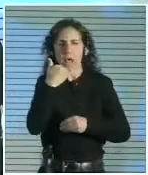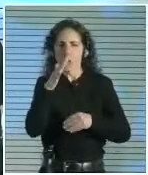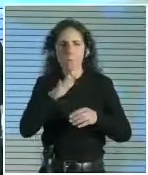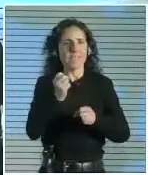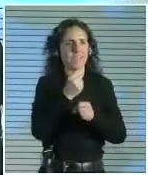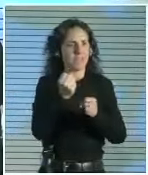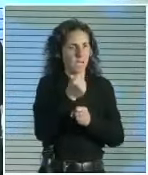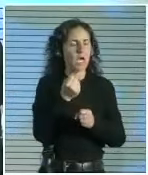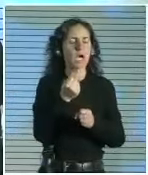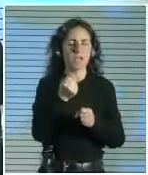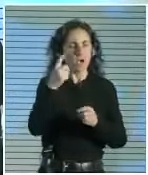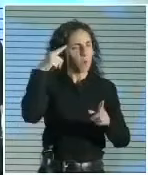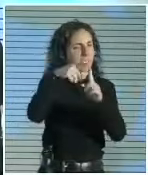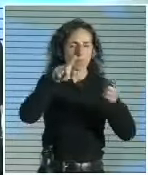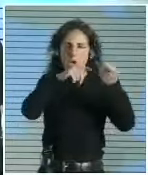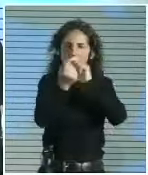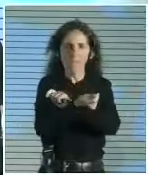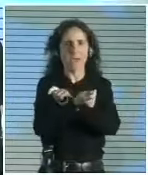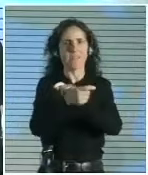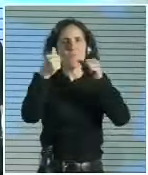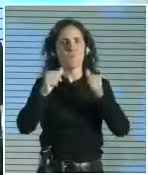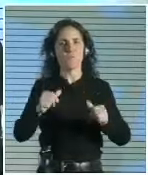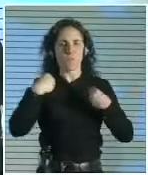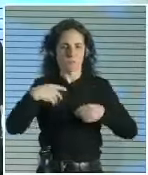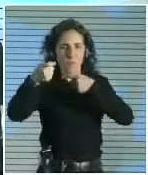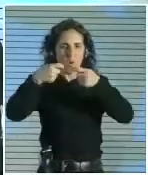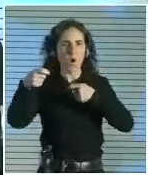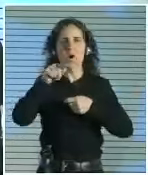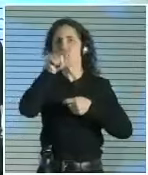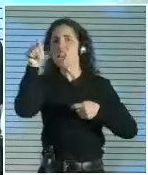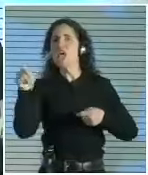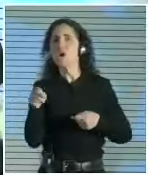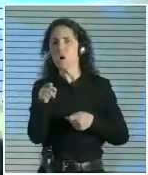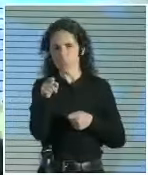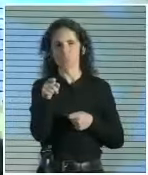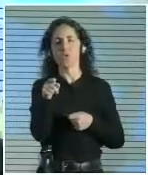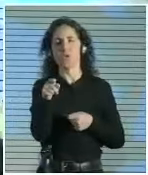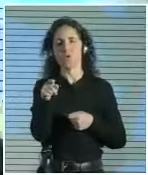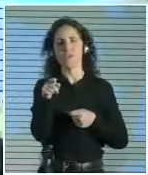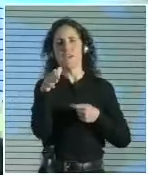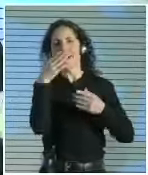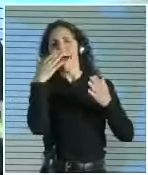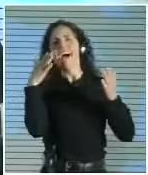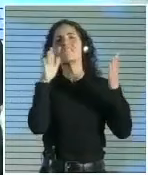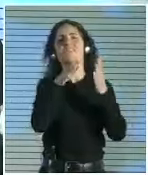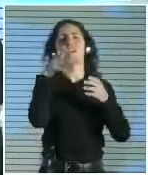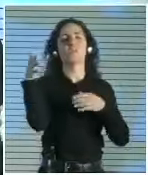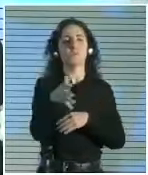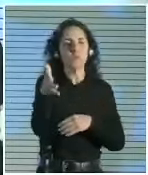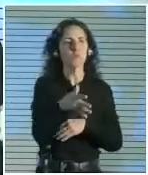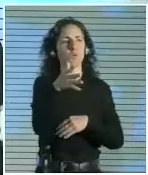the way that businesses are approaching food sustainability, food procurement, food production, and absolutely disposal